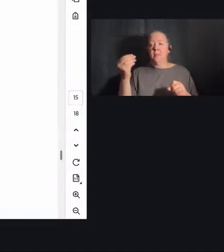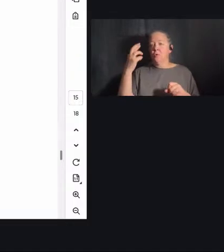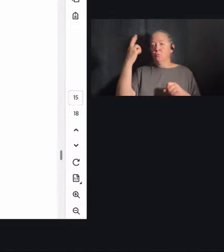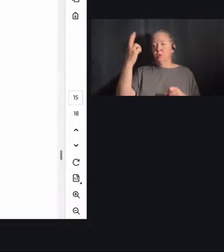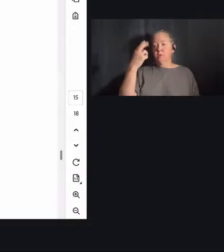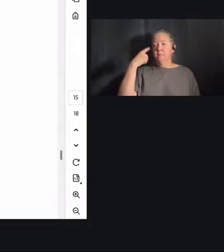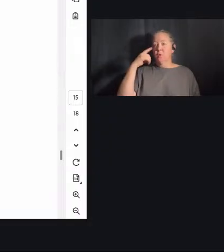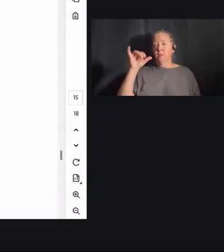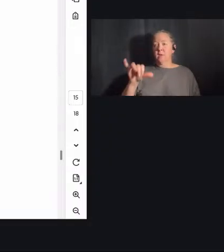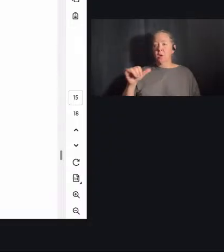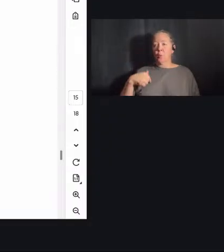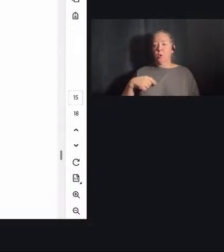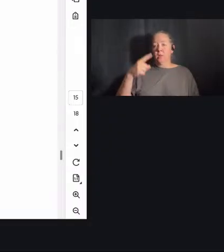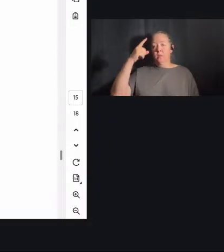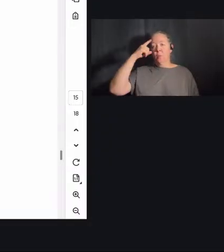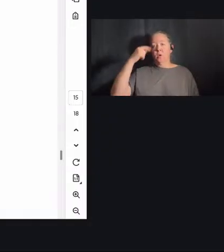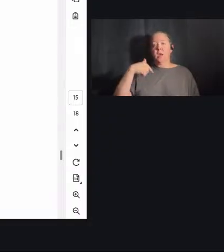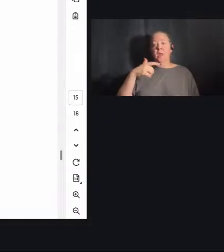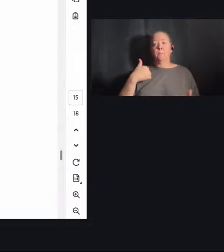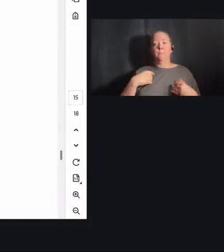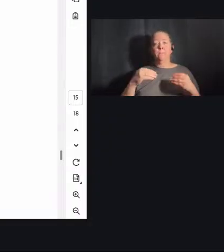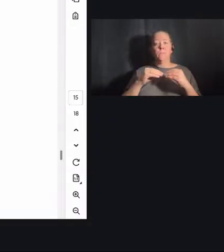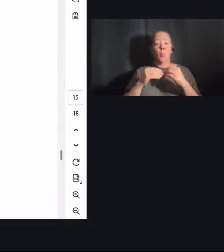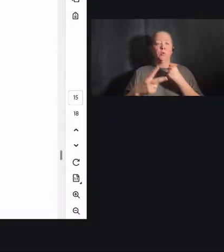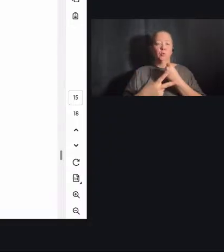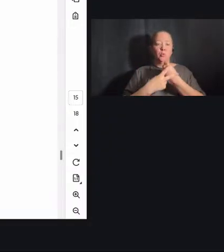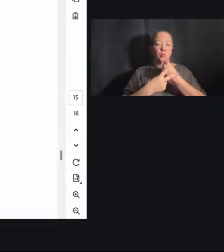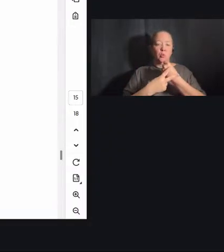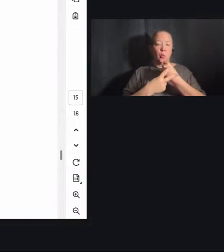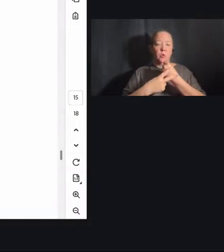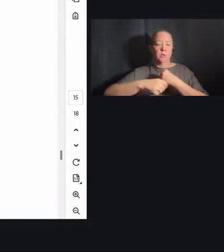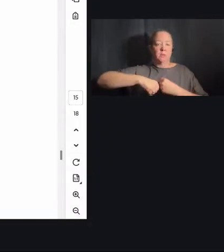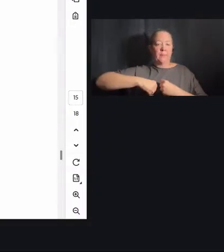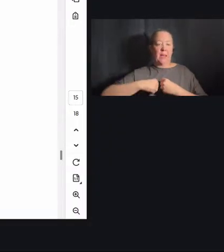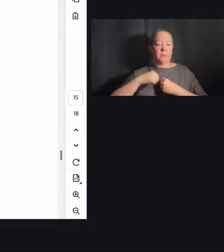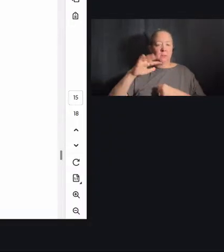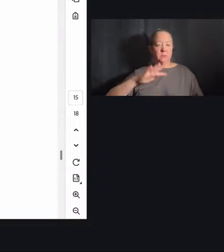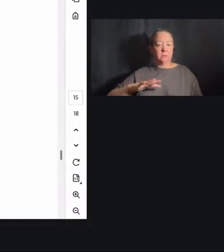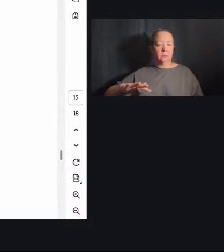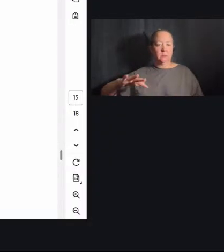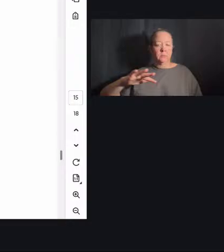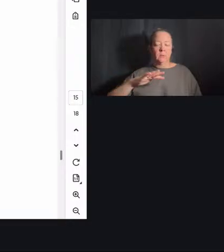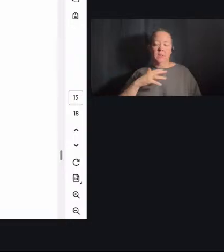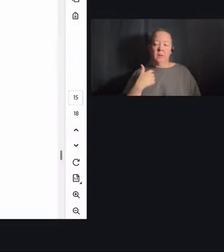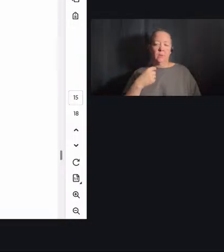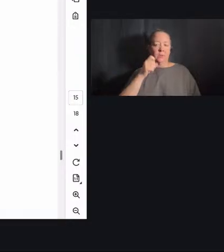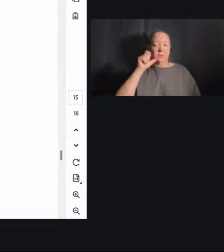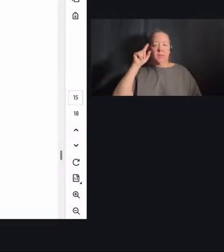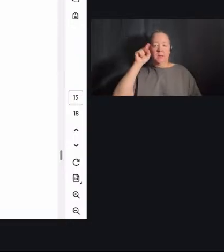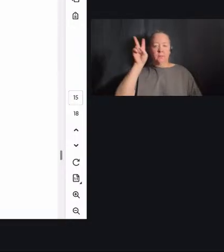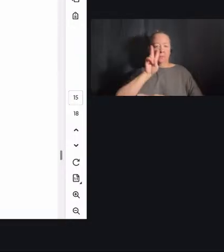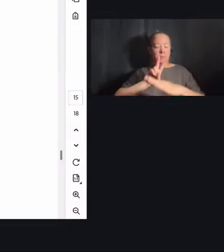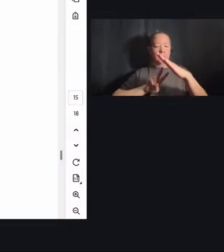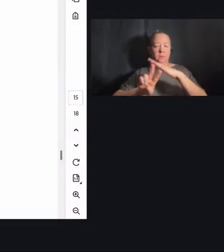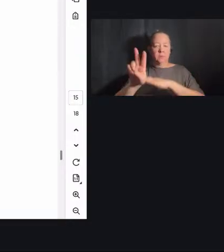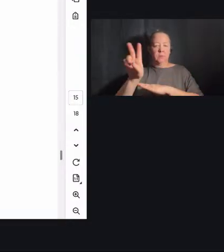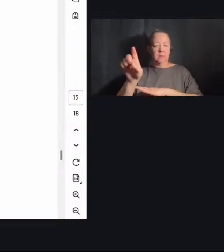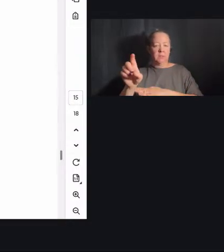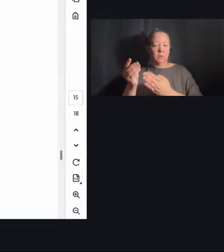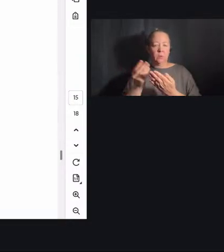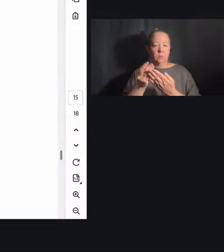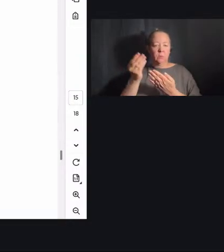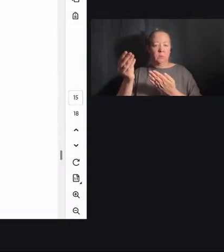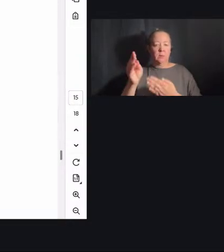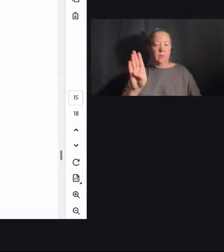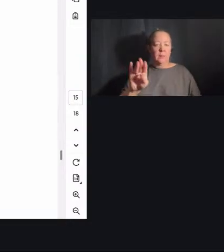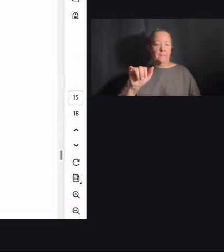were going to have more storage space. And I was not anticipating us needing to purchase the bins and bins